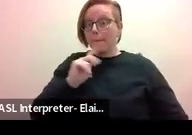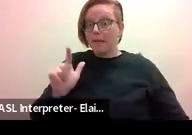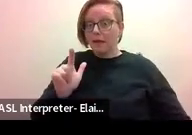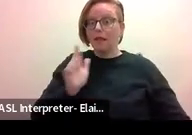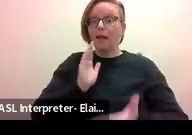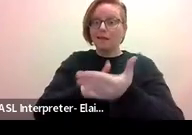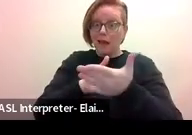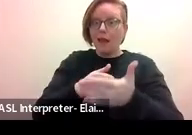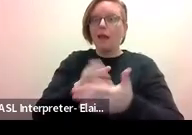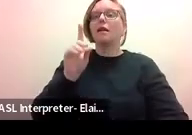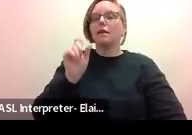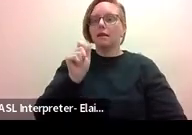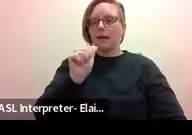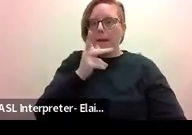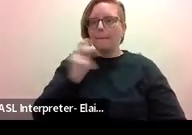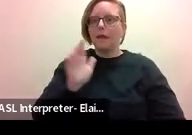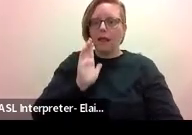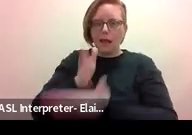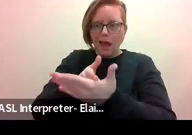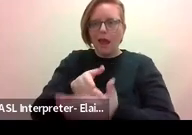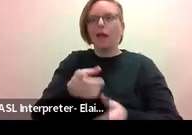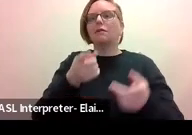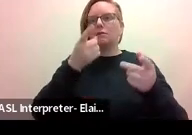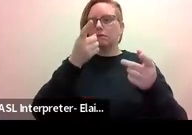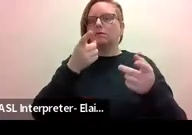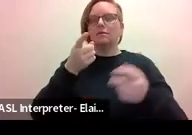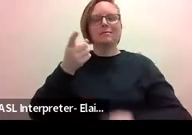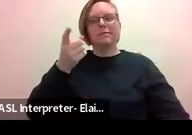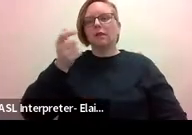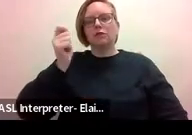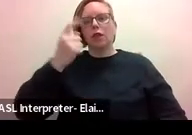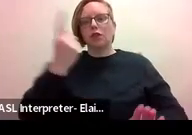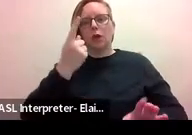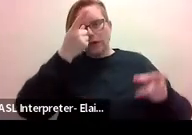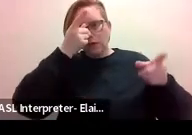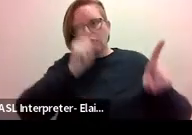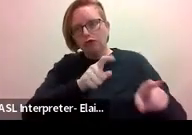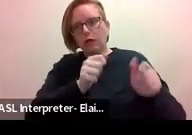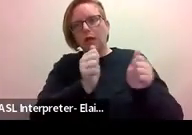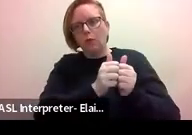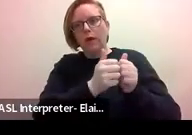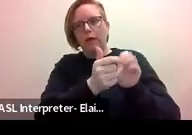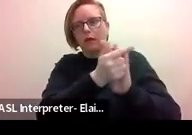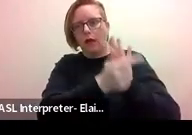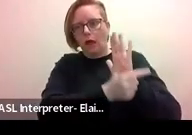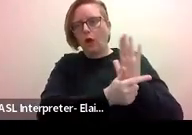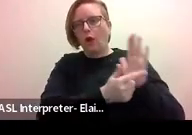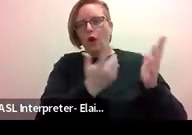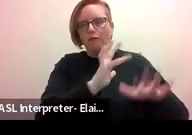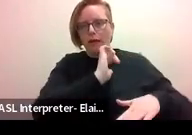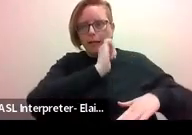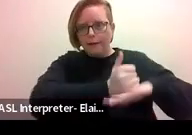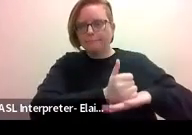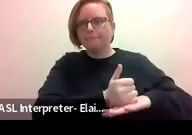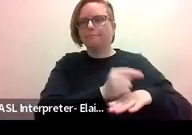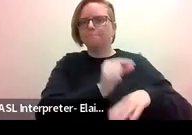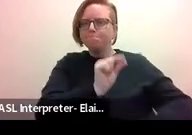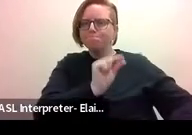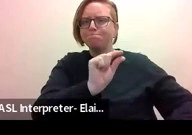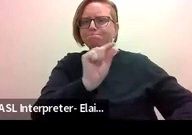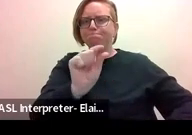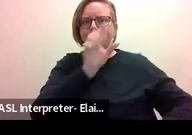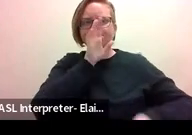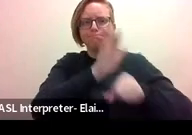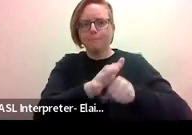the circuit court, who agreed again, merely more than de minimis is fine. And they appealed all the way to